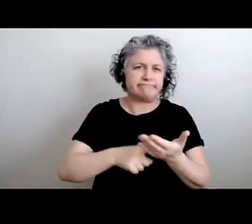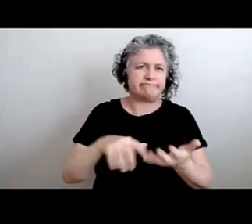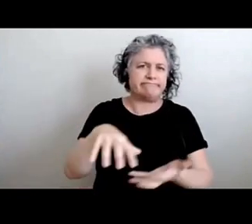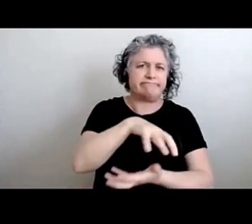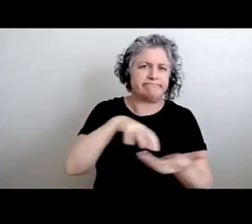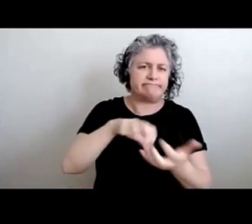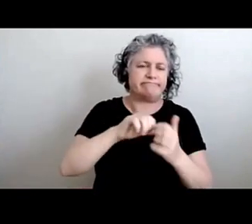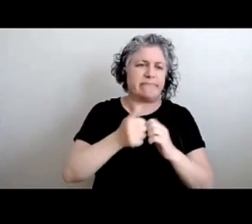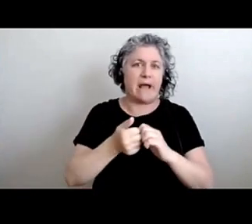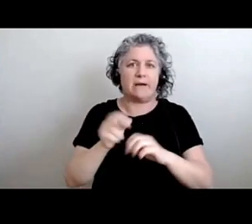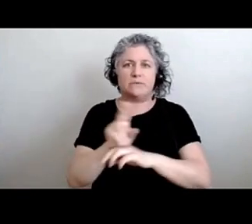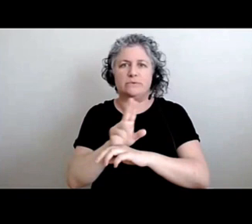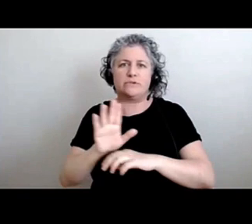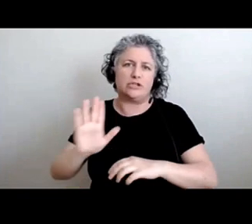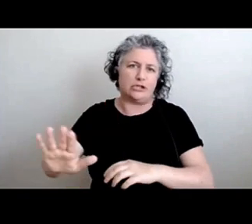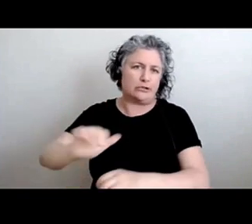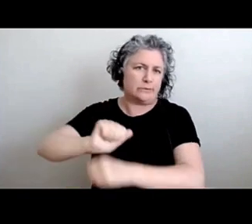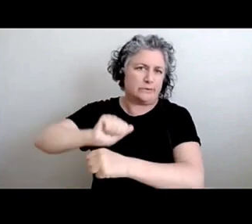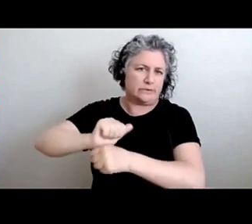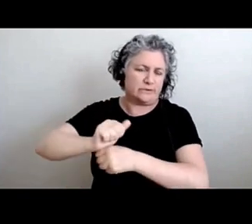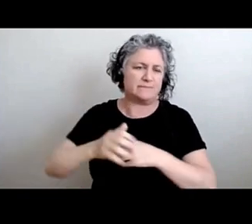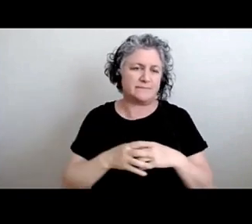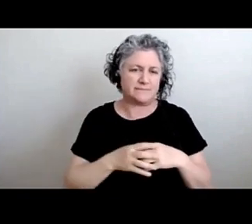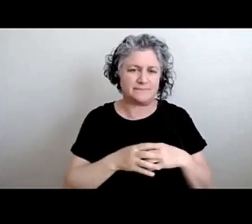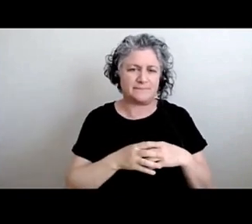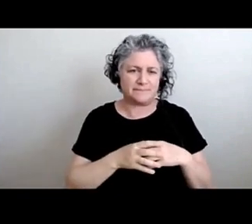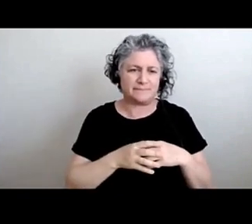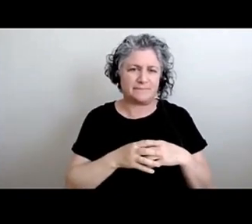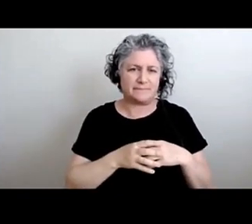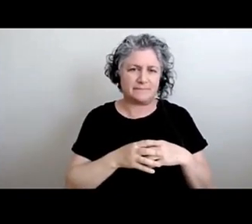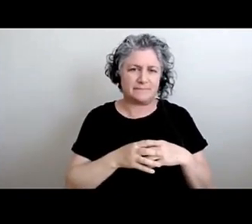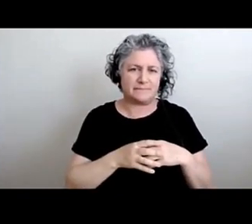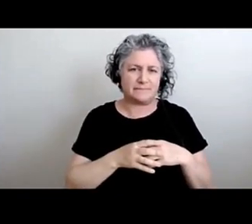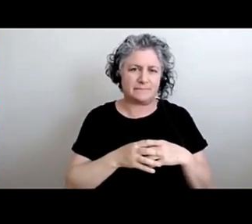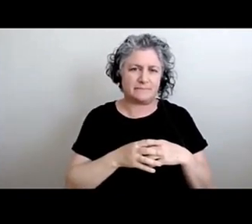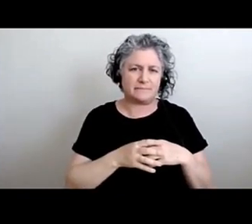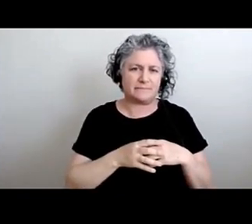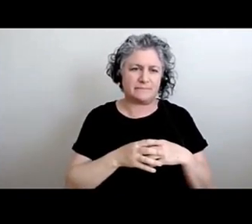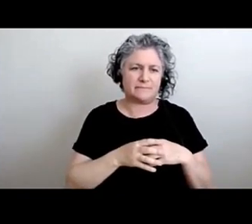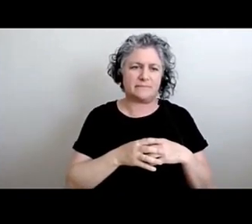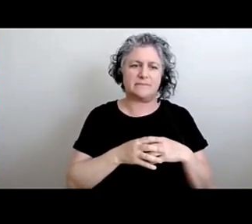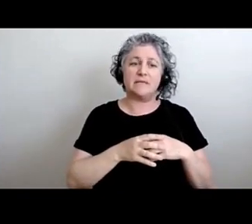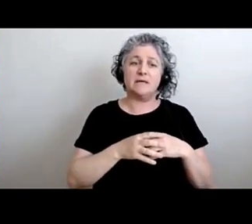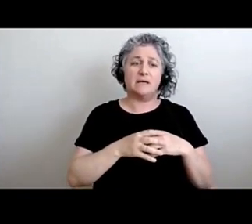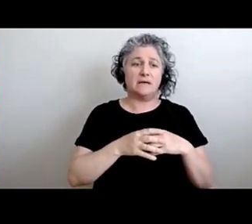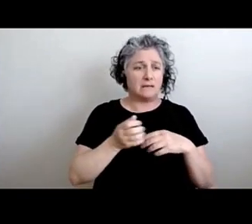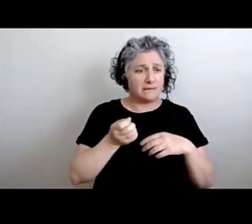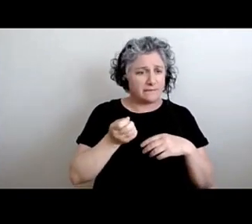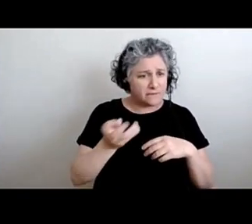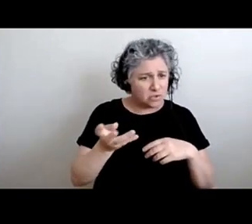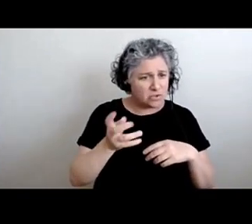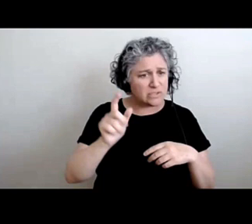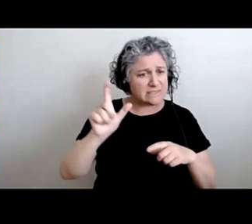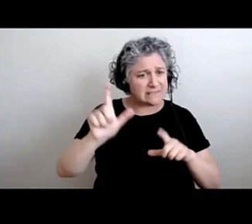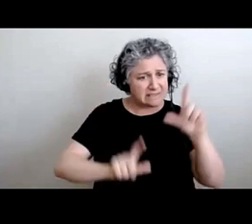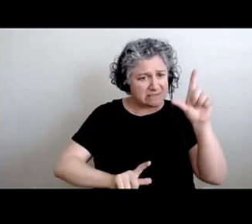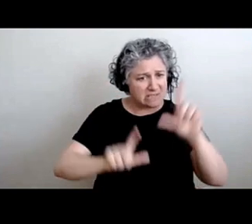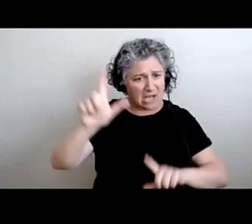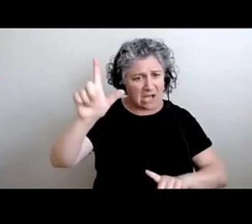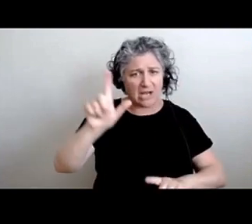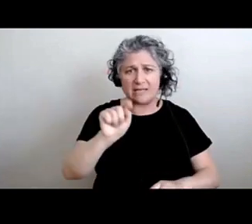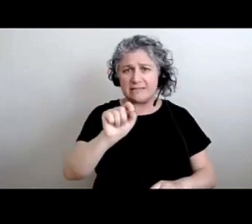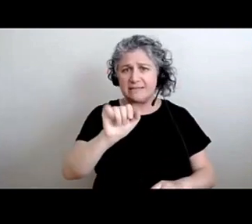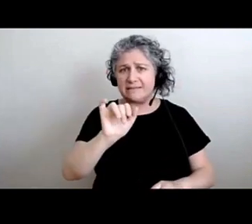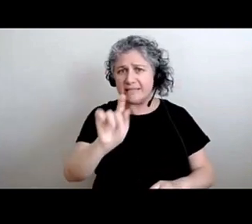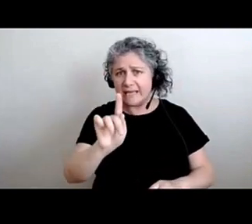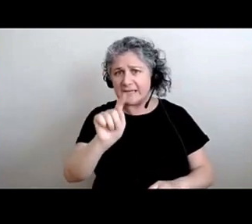in the practice. Either too many TikToks, one or a few, which is great. That's fantastic. Some of us are